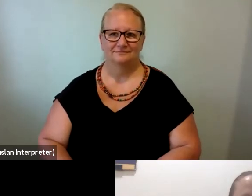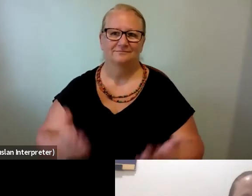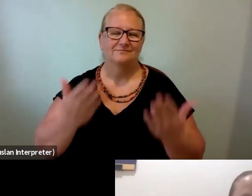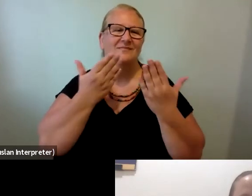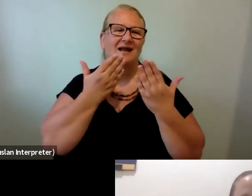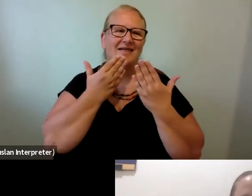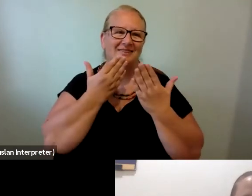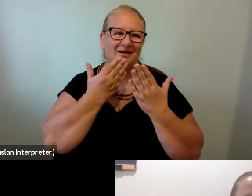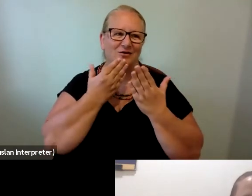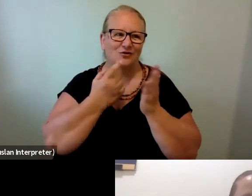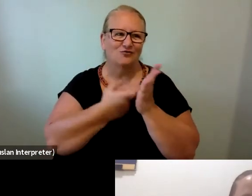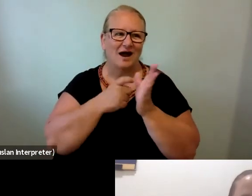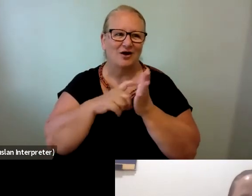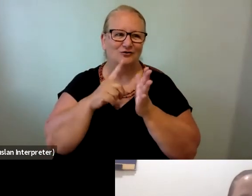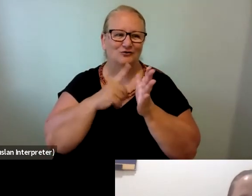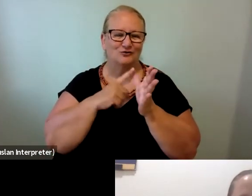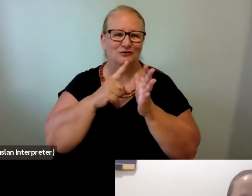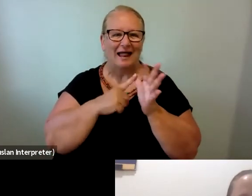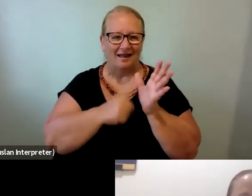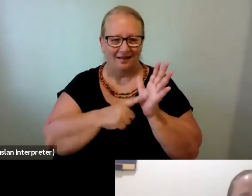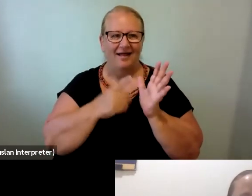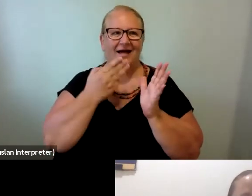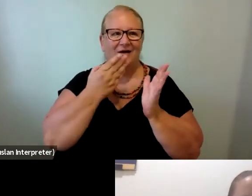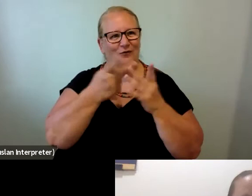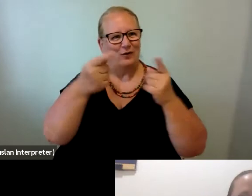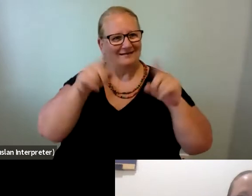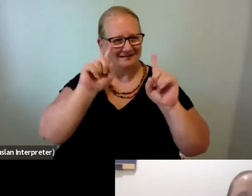Thank you, Racheal. Thank you for being here today. We really appreciate it.